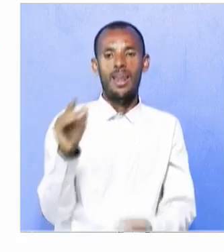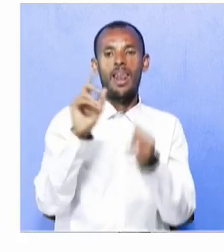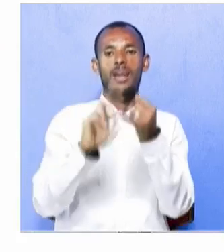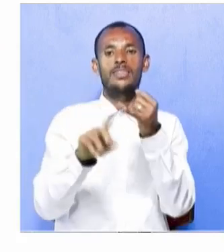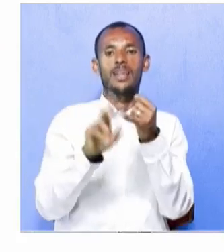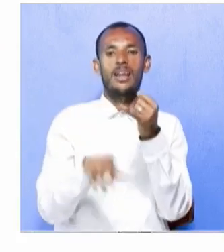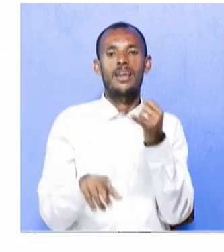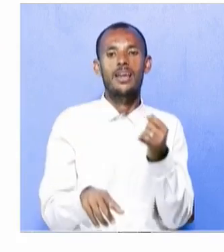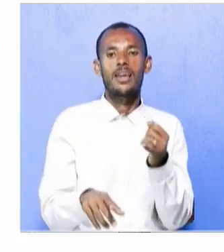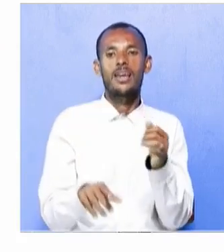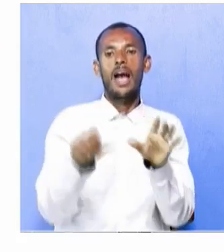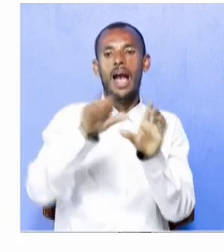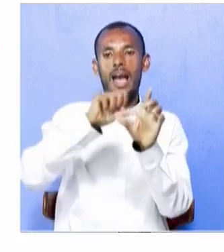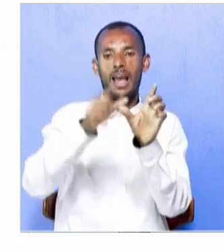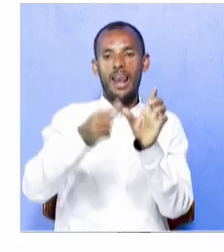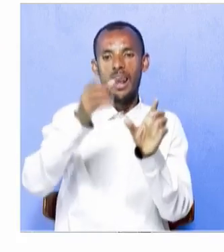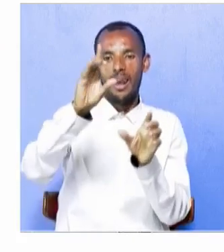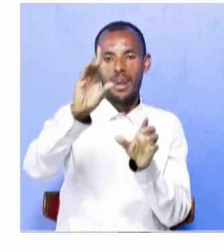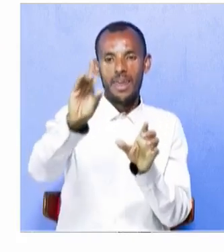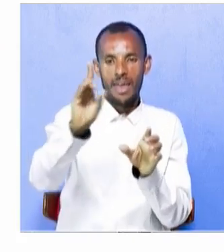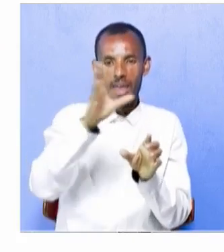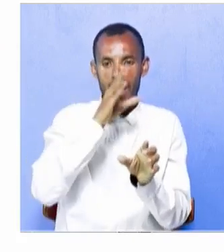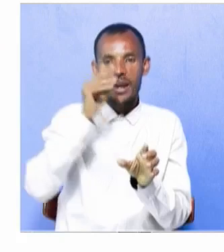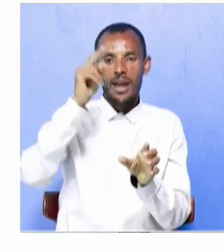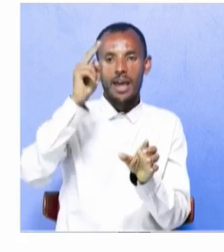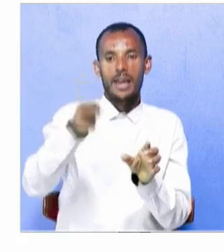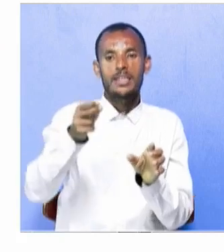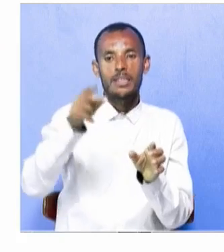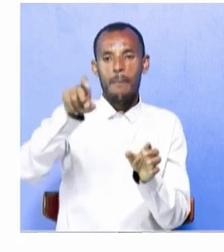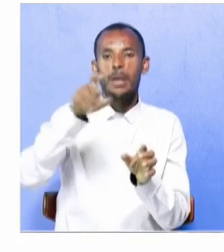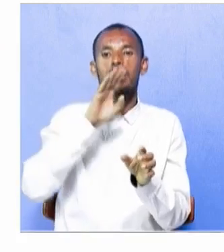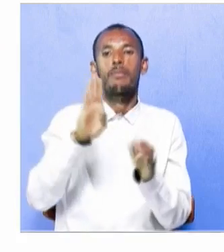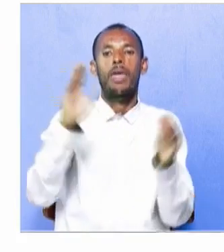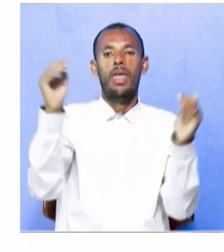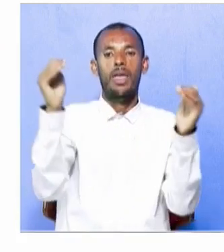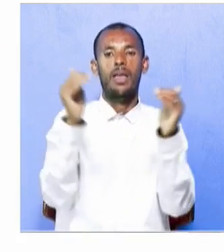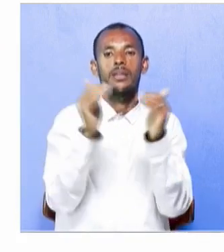lastly, this angle D and H must be the same.